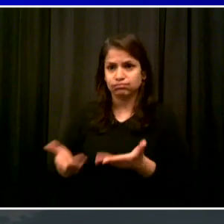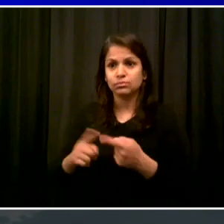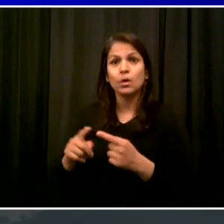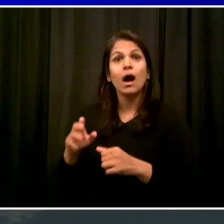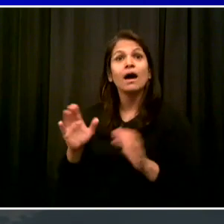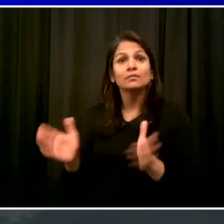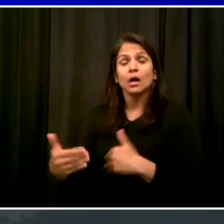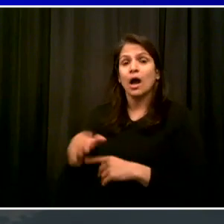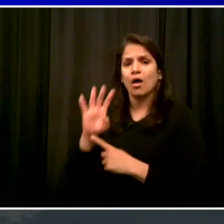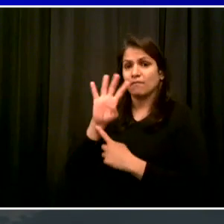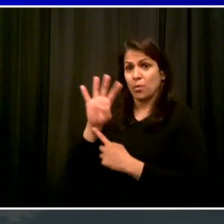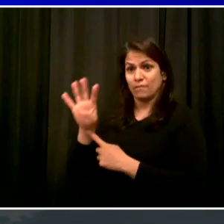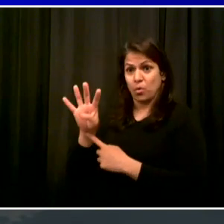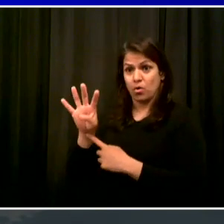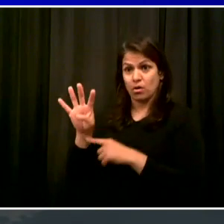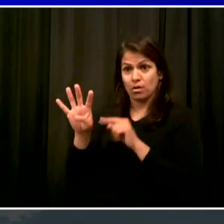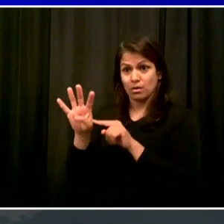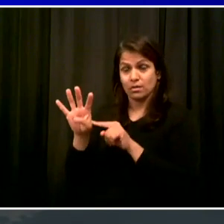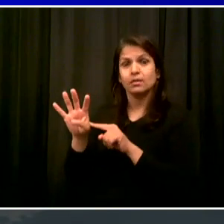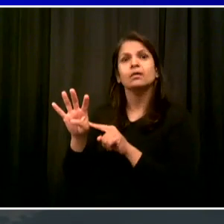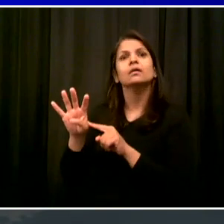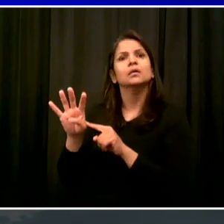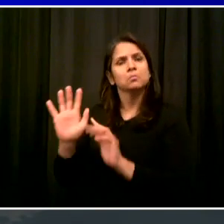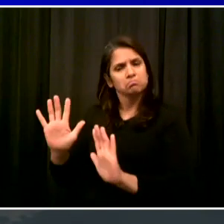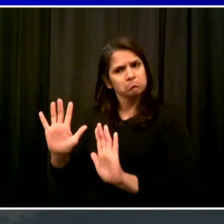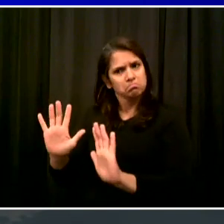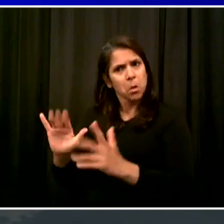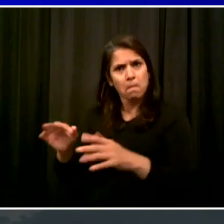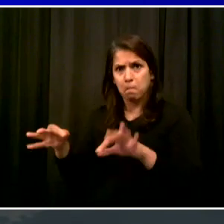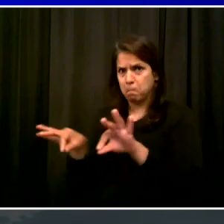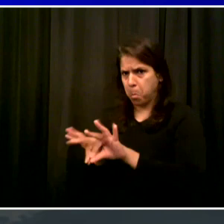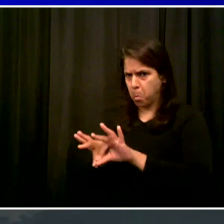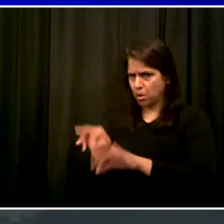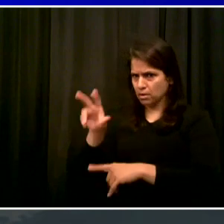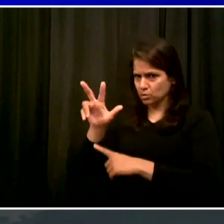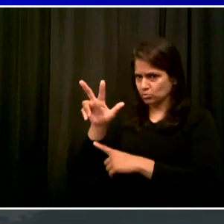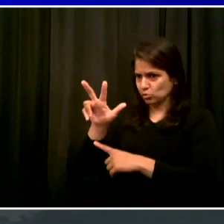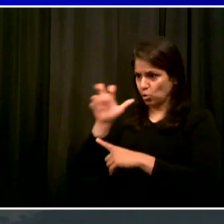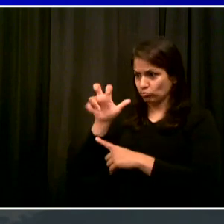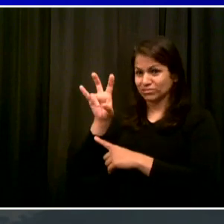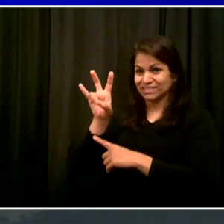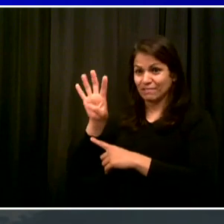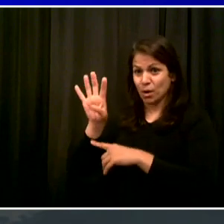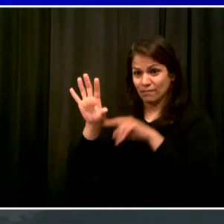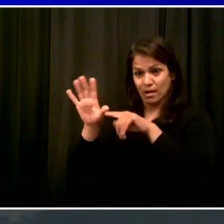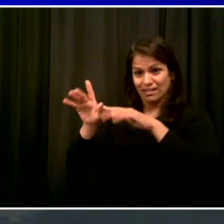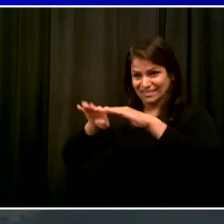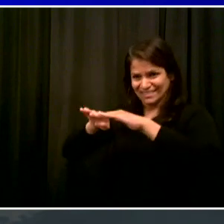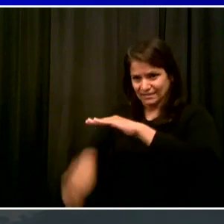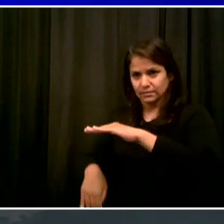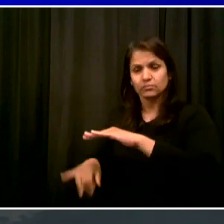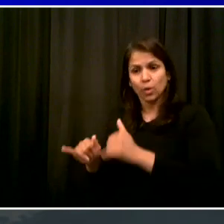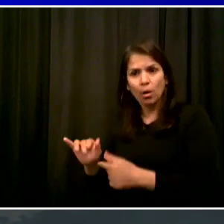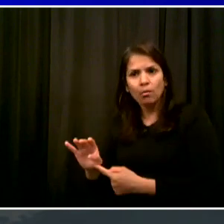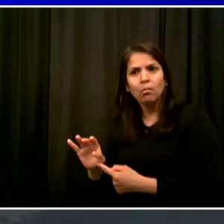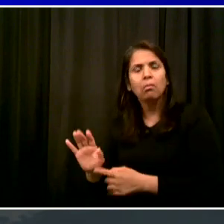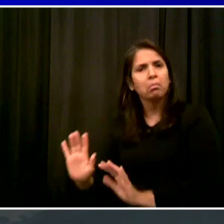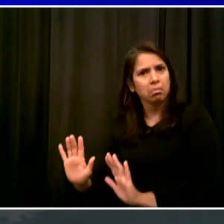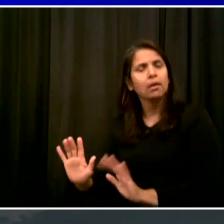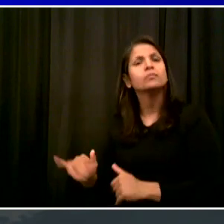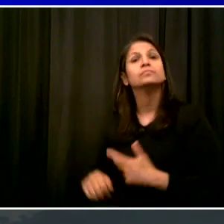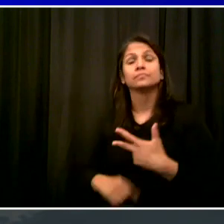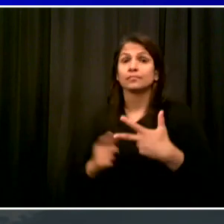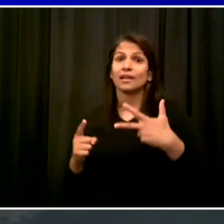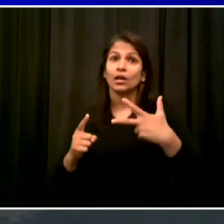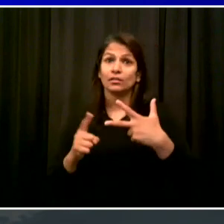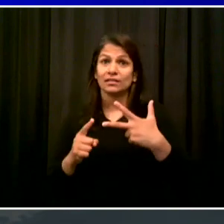for COVID citywide, well under our threshold of 15%. That number today is 4%. That's a very good